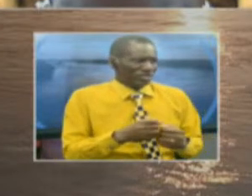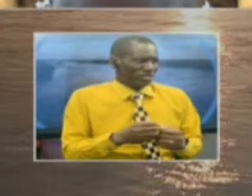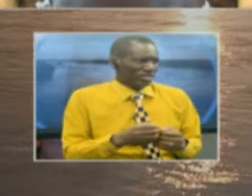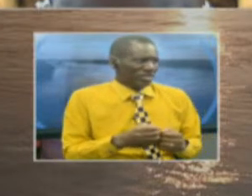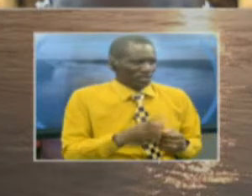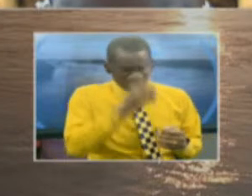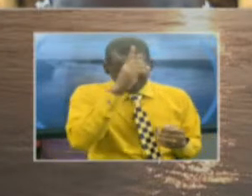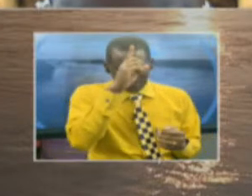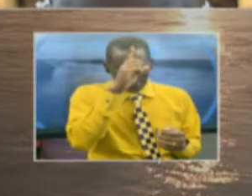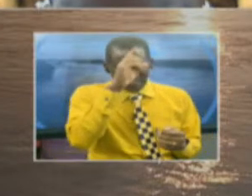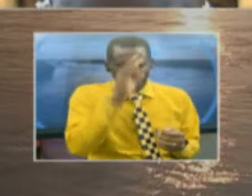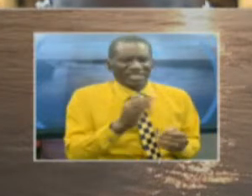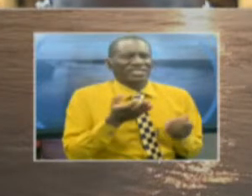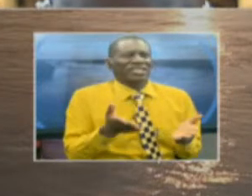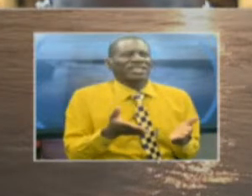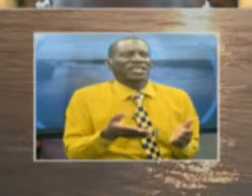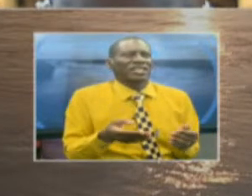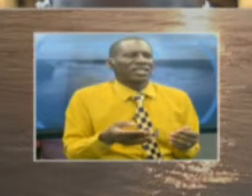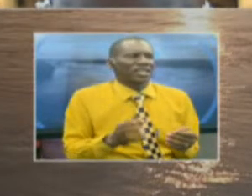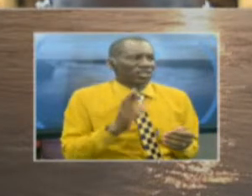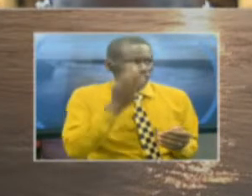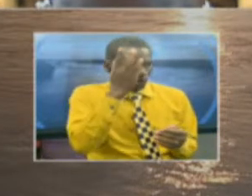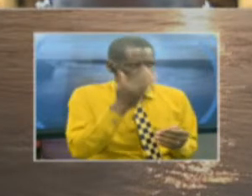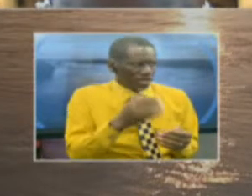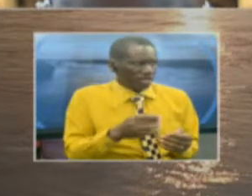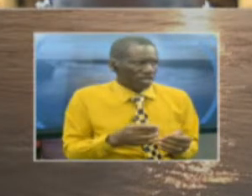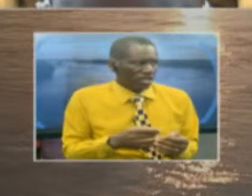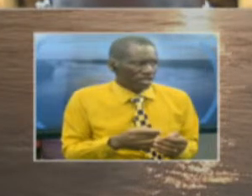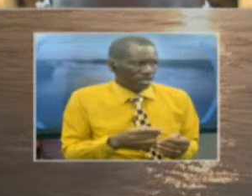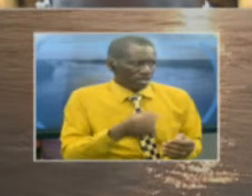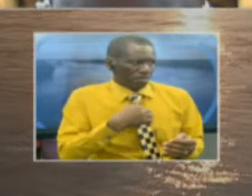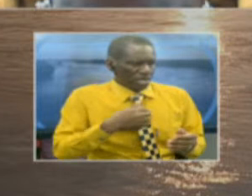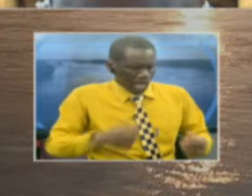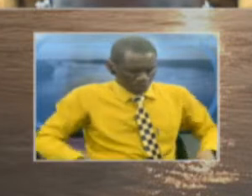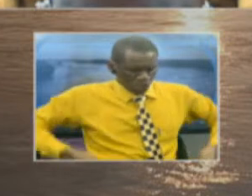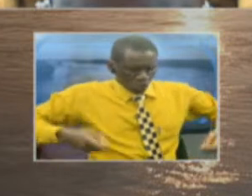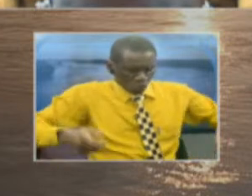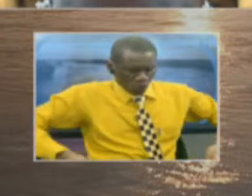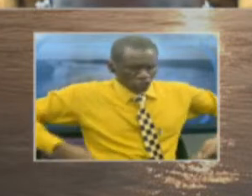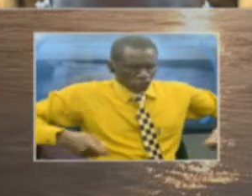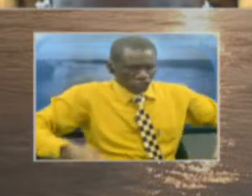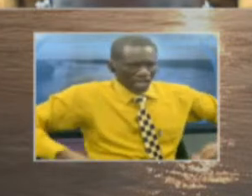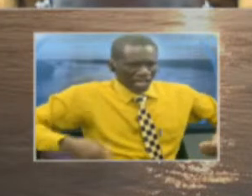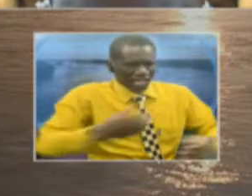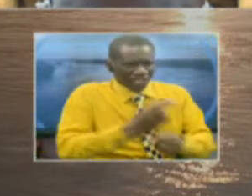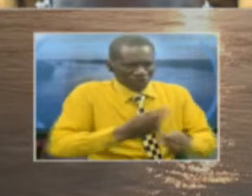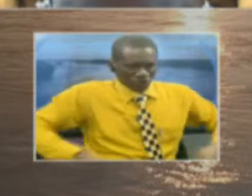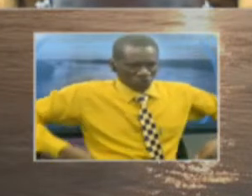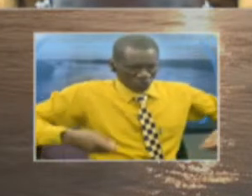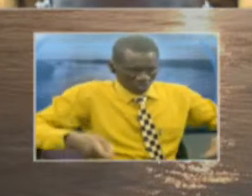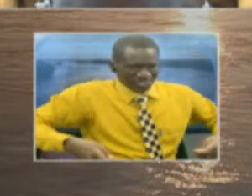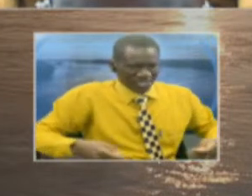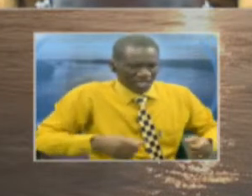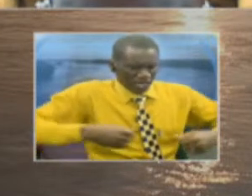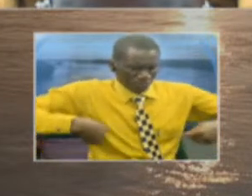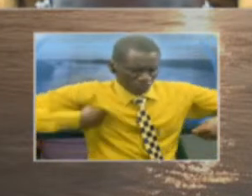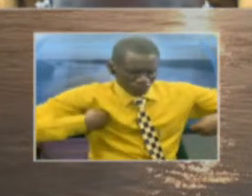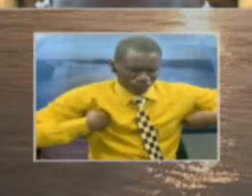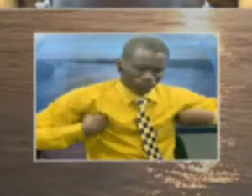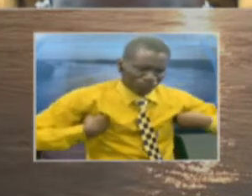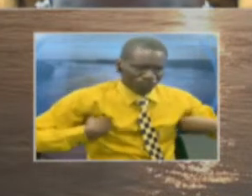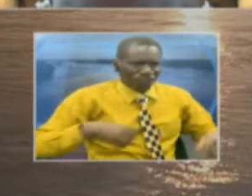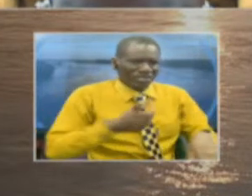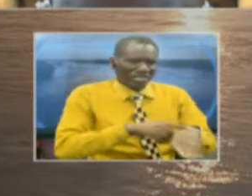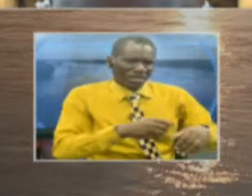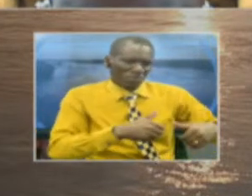one. Because, yes, like, I'm in a wheelchair now. I was on crutches and all that.